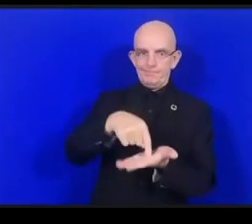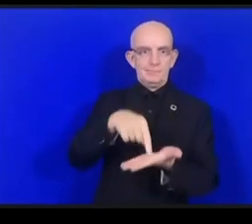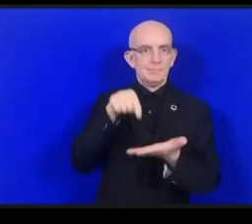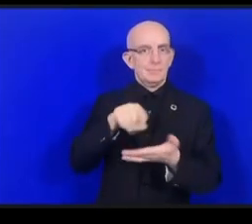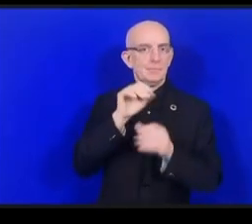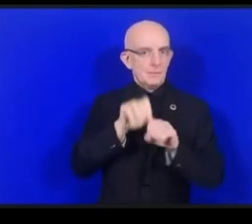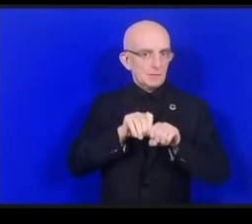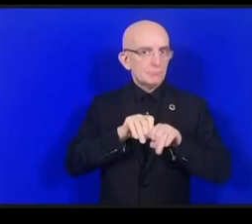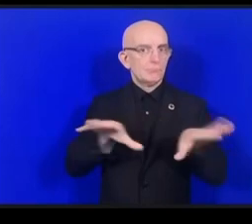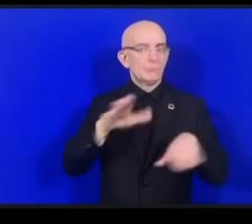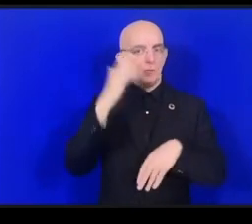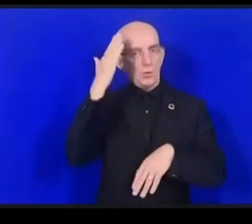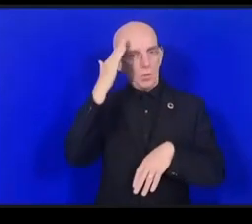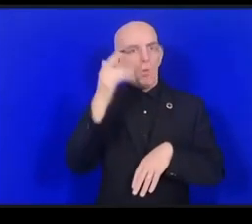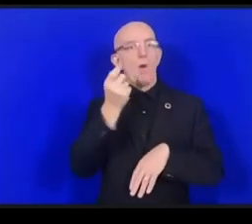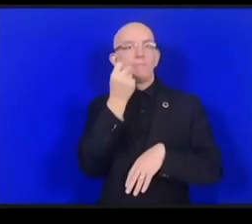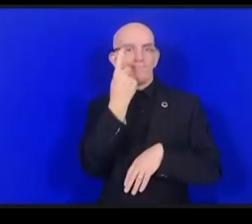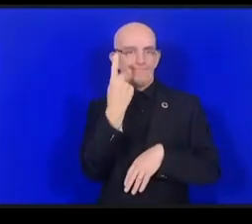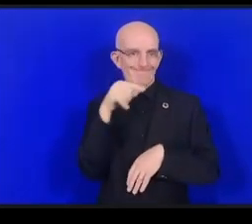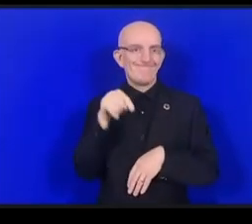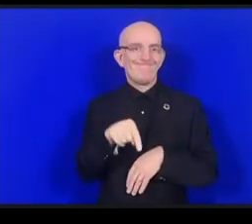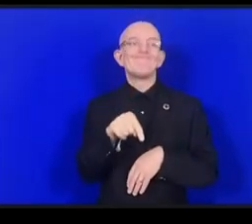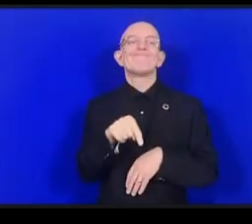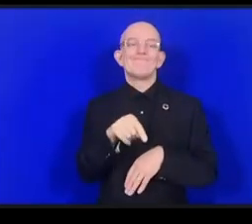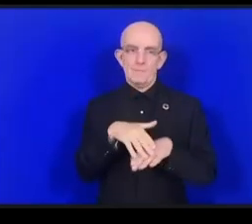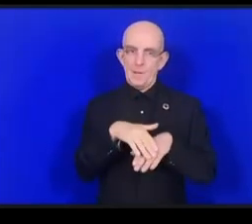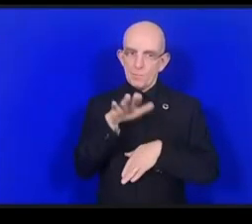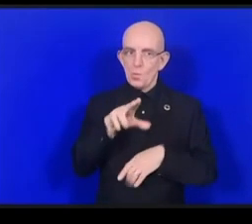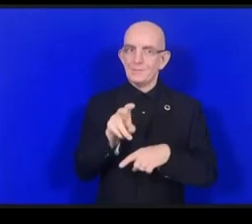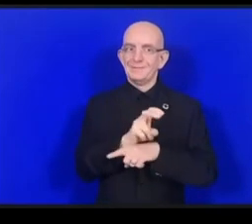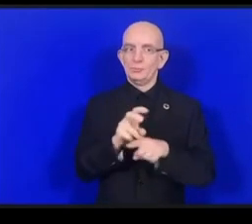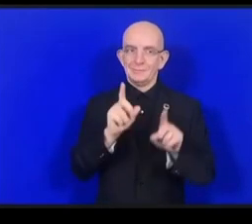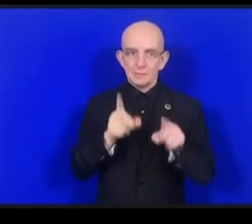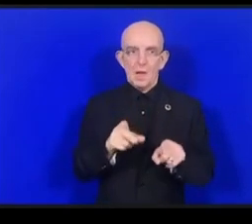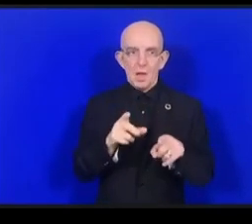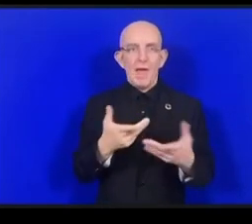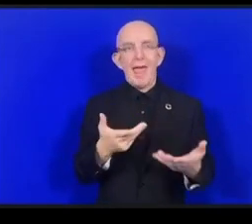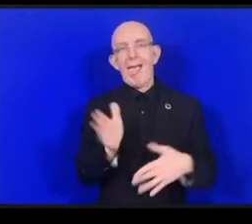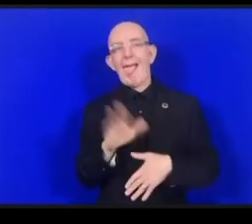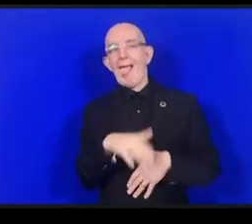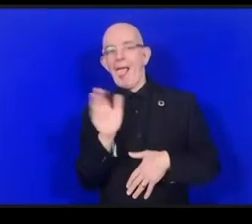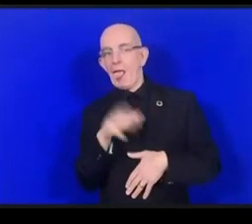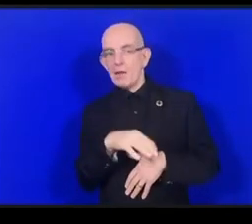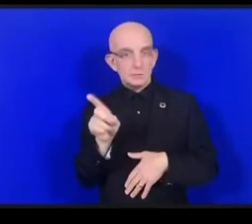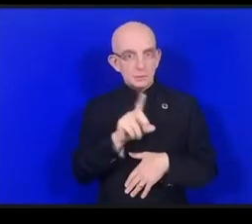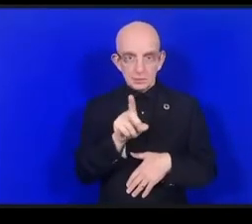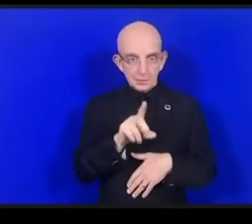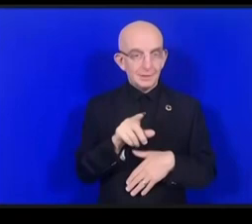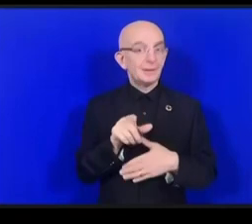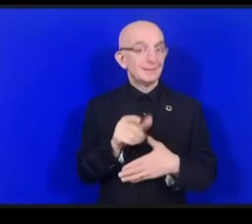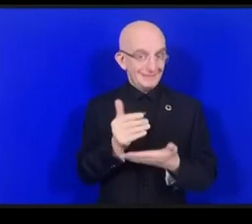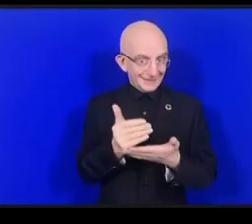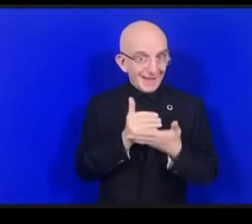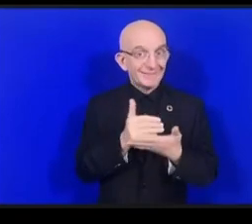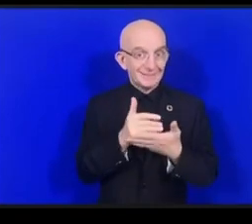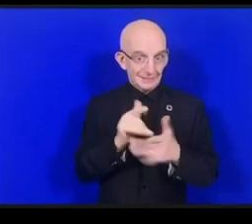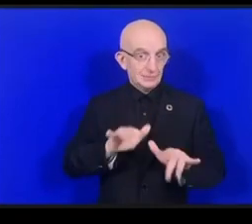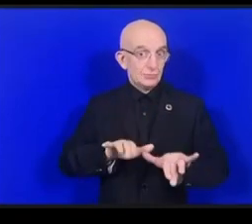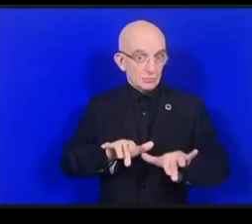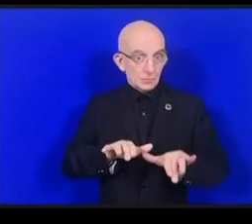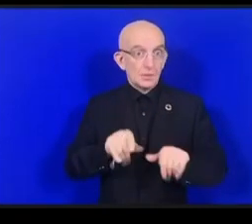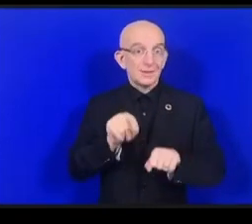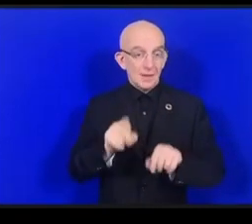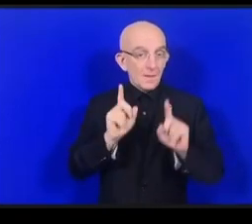Sustainable Development Goals agenda with regard to resilient, robust, secure infrastructure that will serve